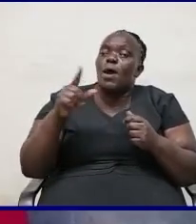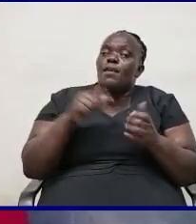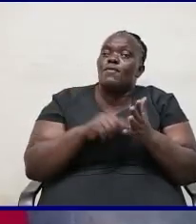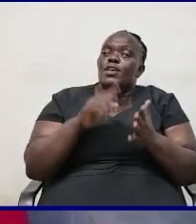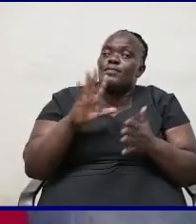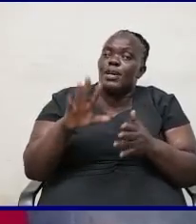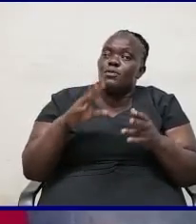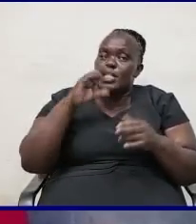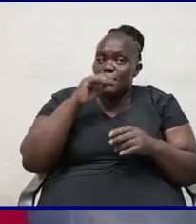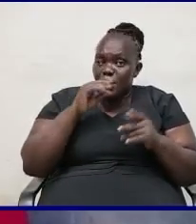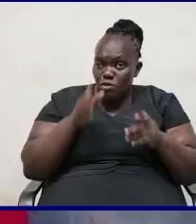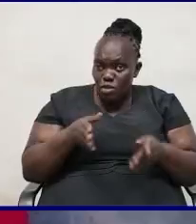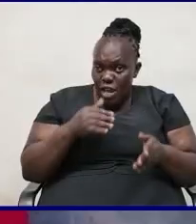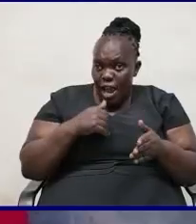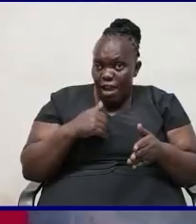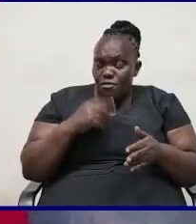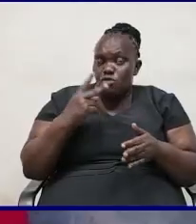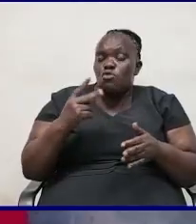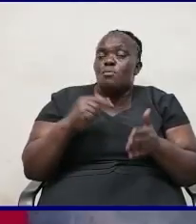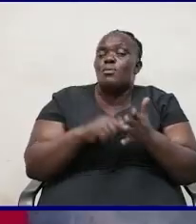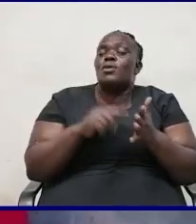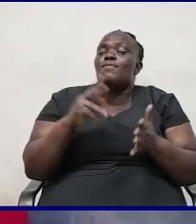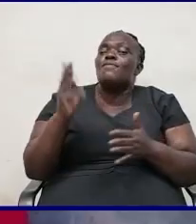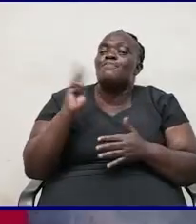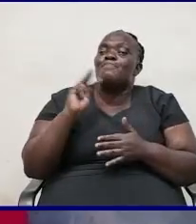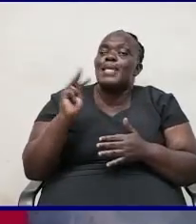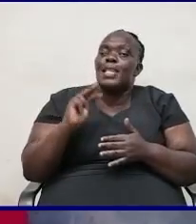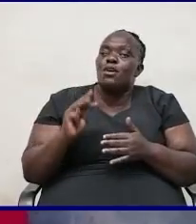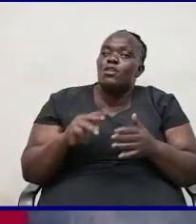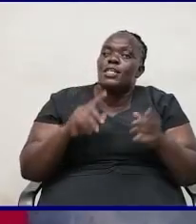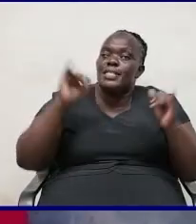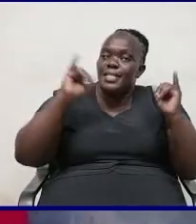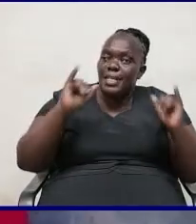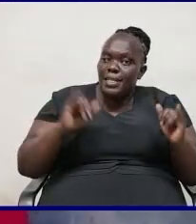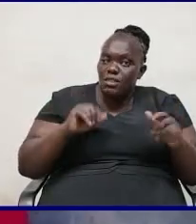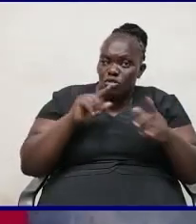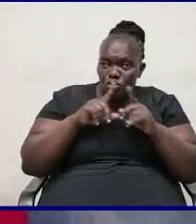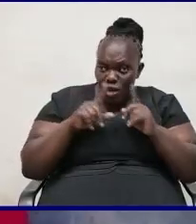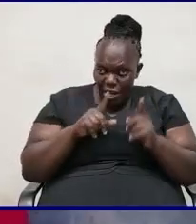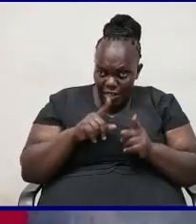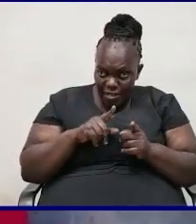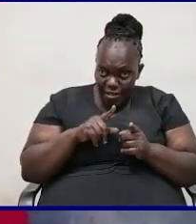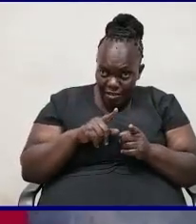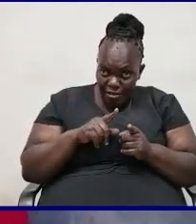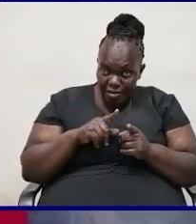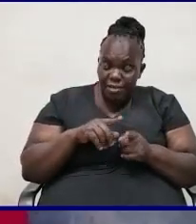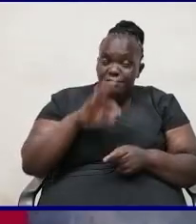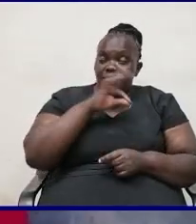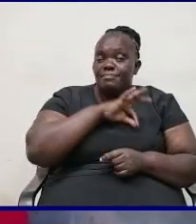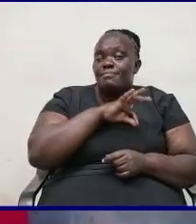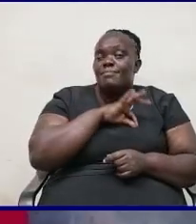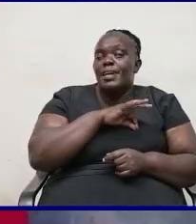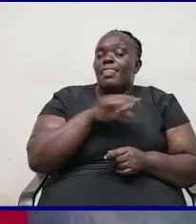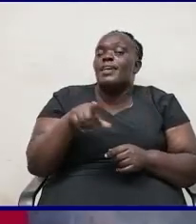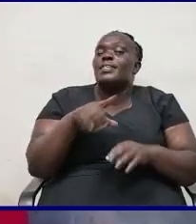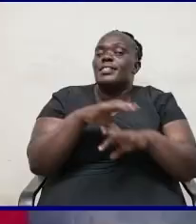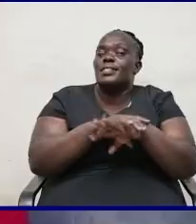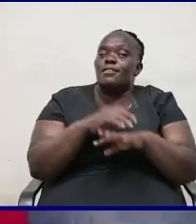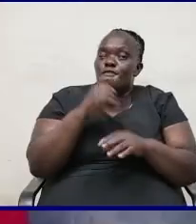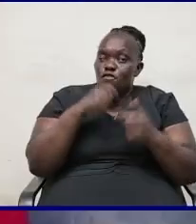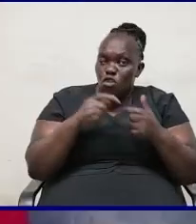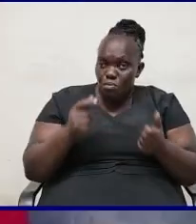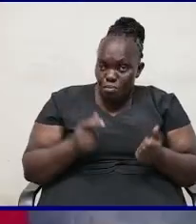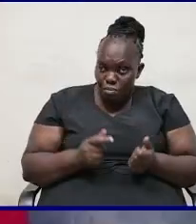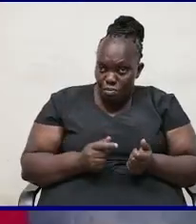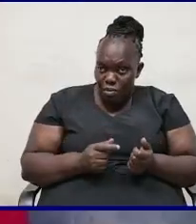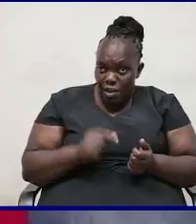1.5. As we speak today, we have 2.4 million international tourists. The income that we have received